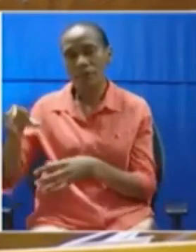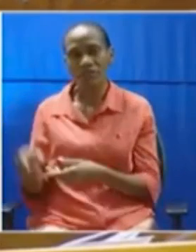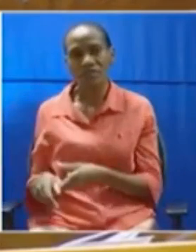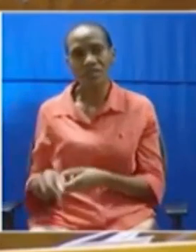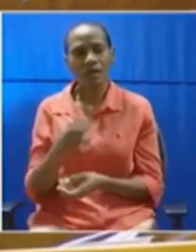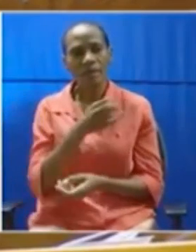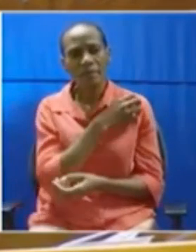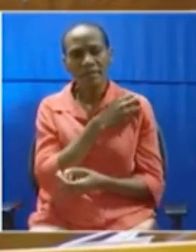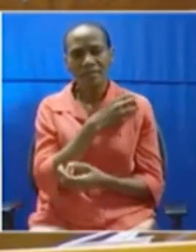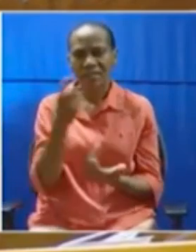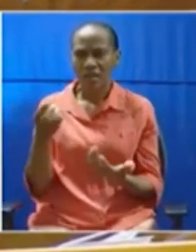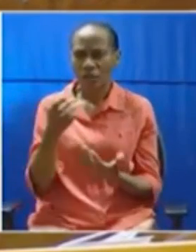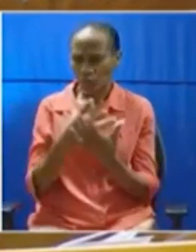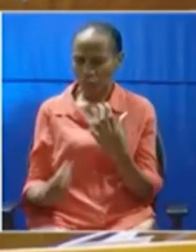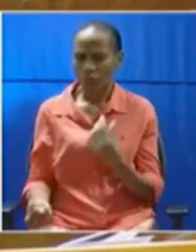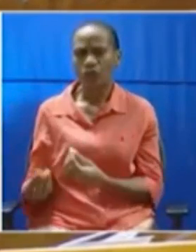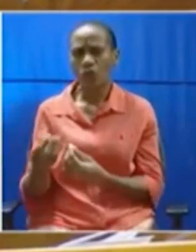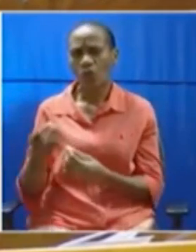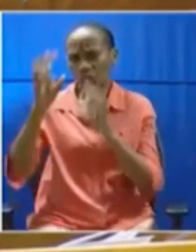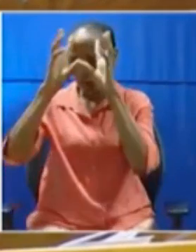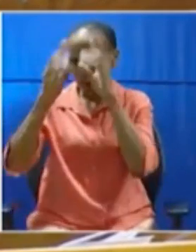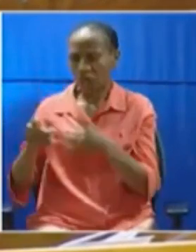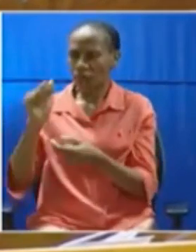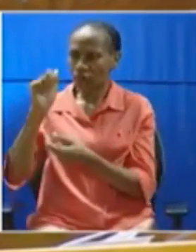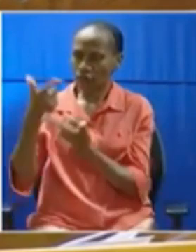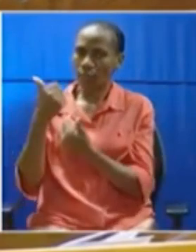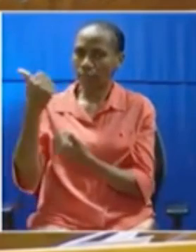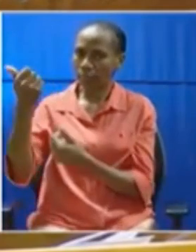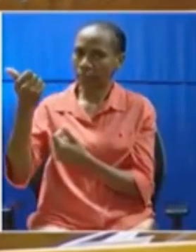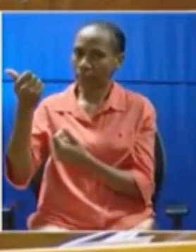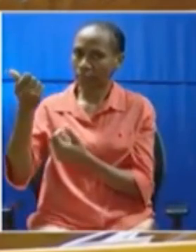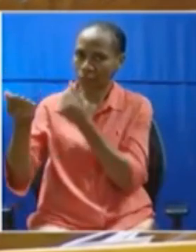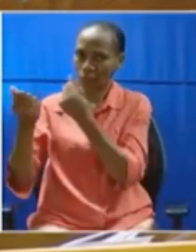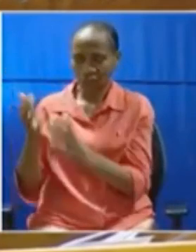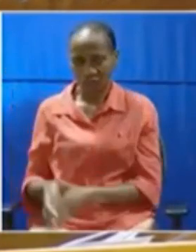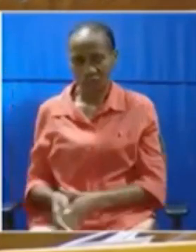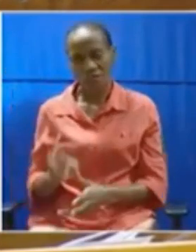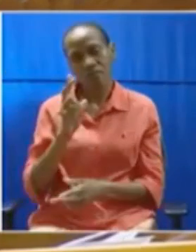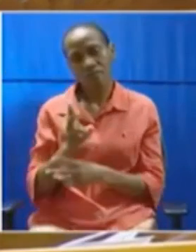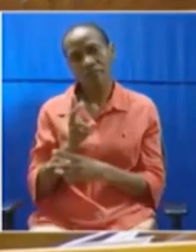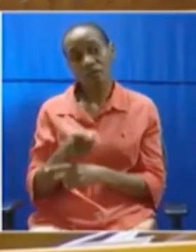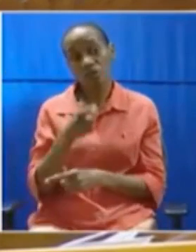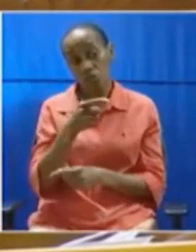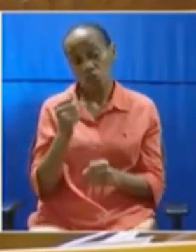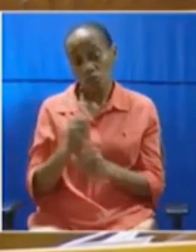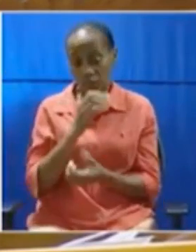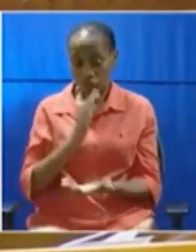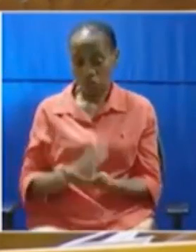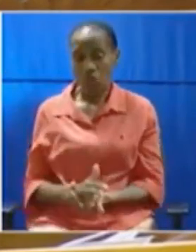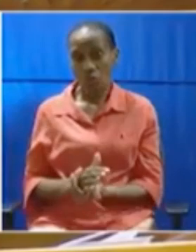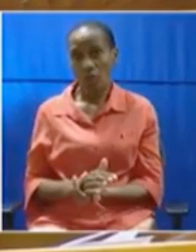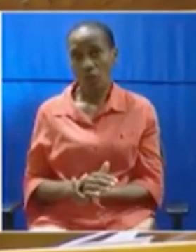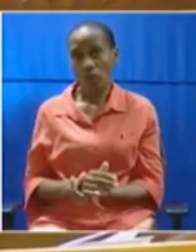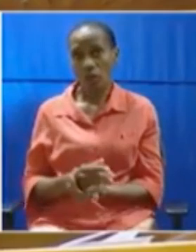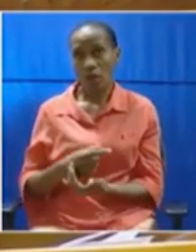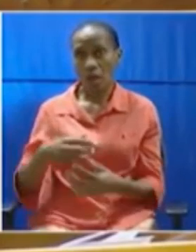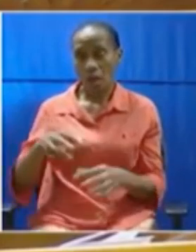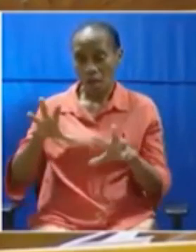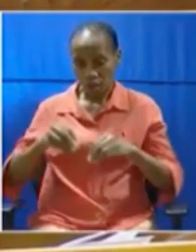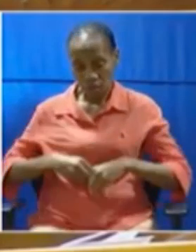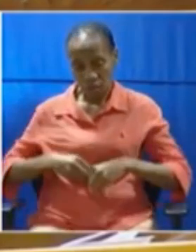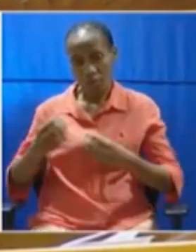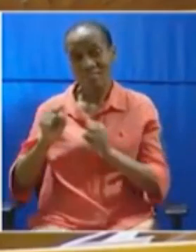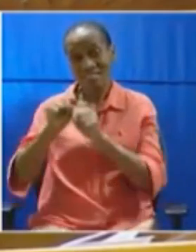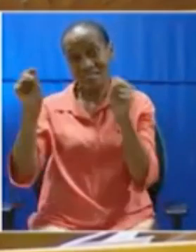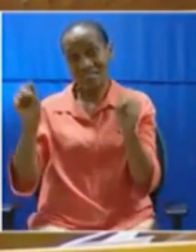the appeal against that judgment at the Social Coalition. You also, Mr. President, need to make sure that we allow gas to come into the